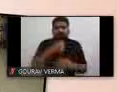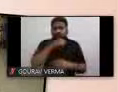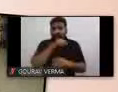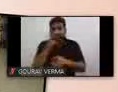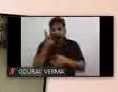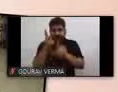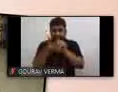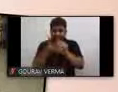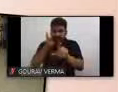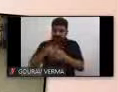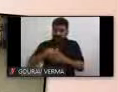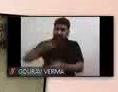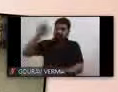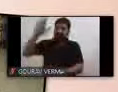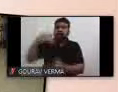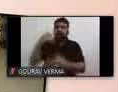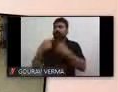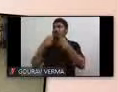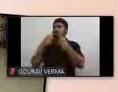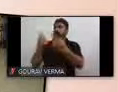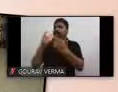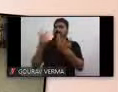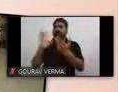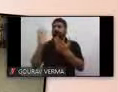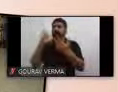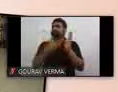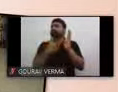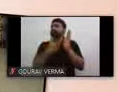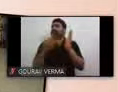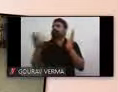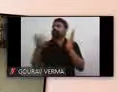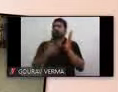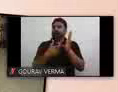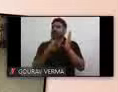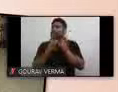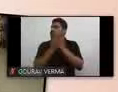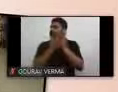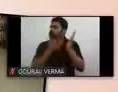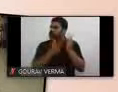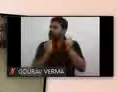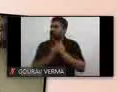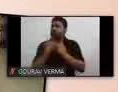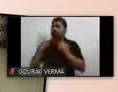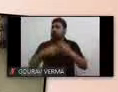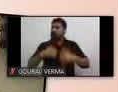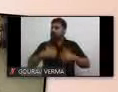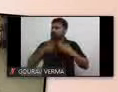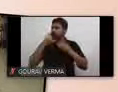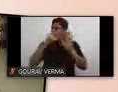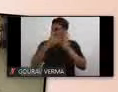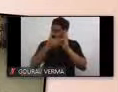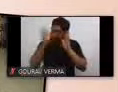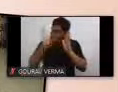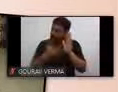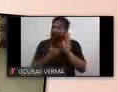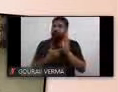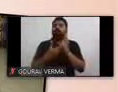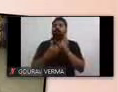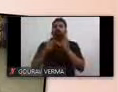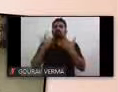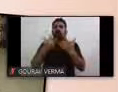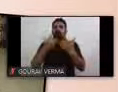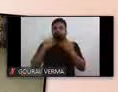not going to tell the child, what is this? This is a book. You have interesting pictures inside. We can